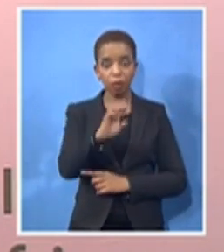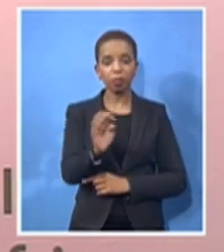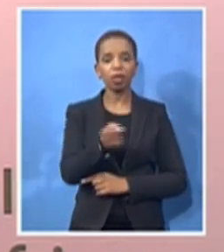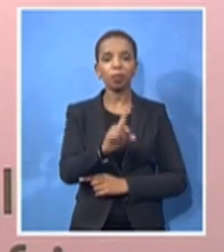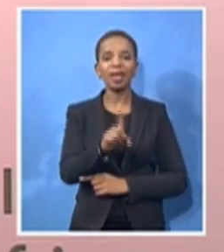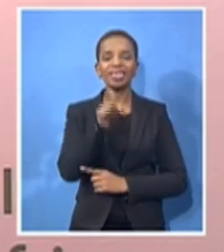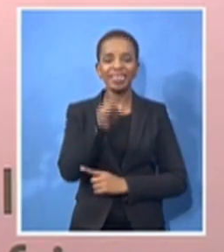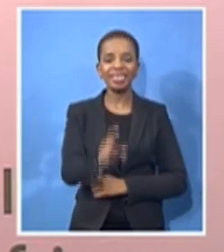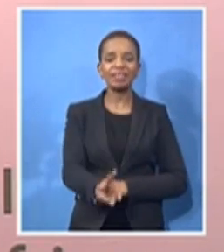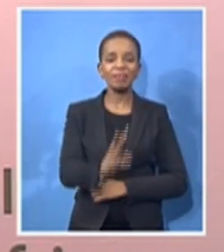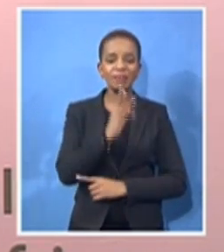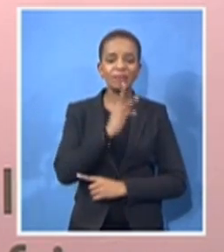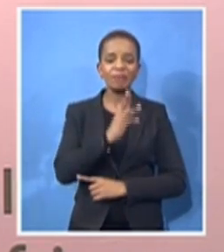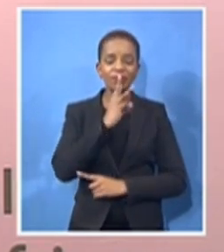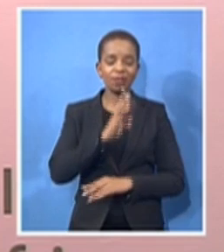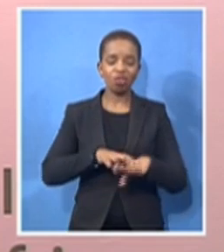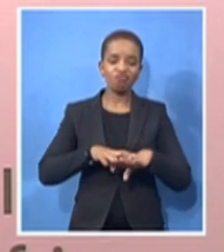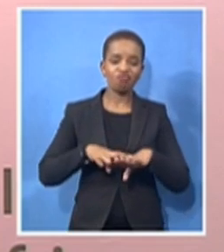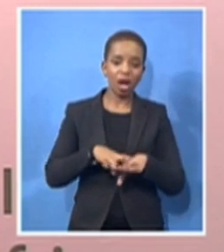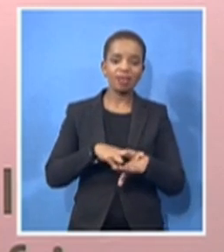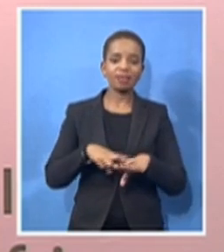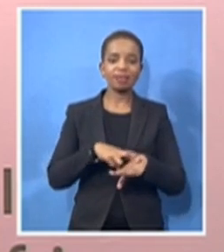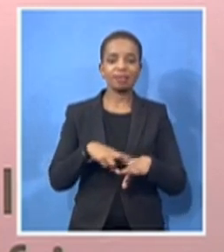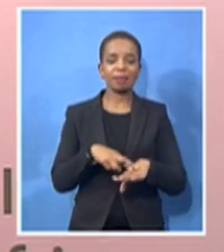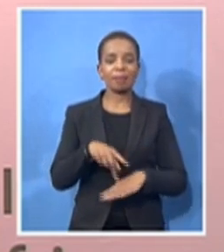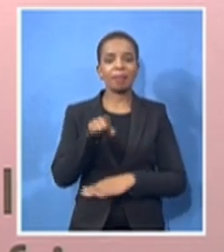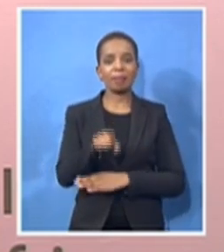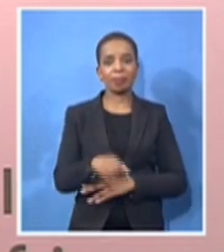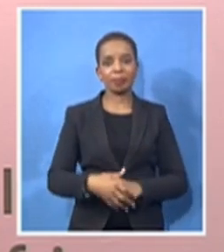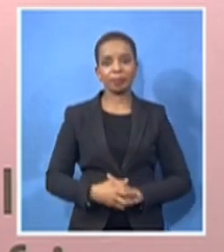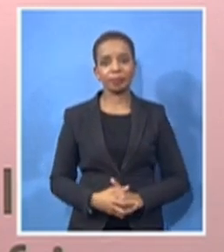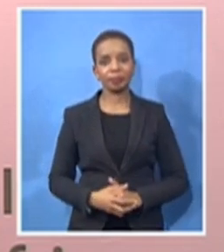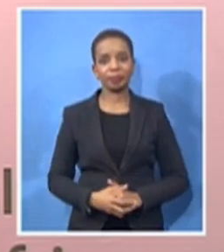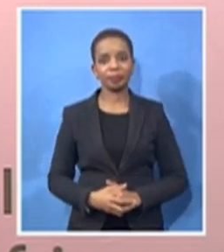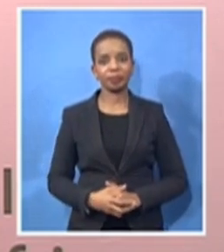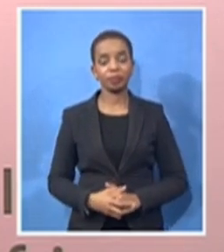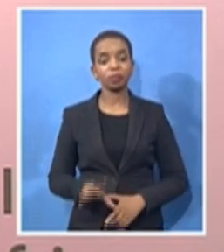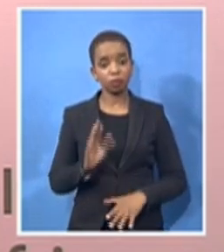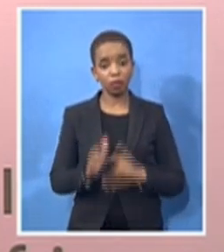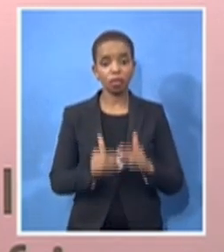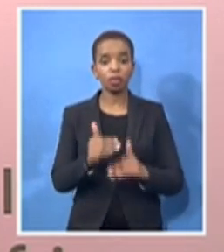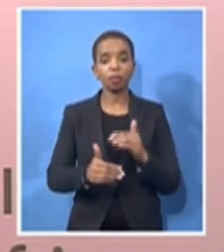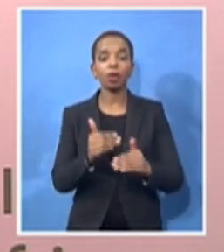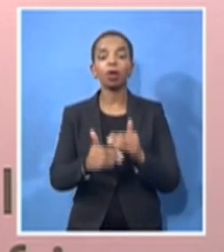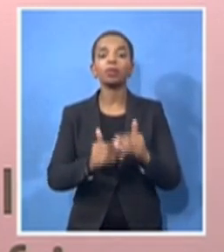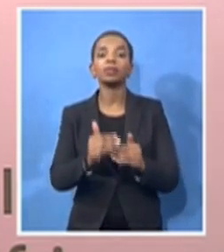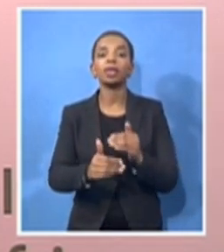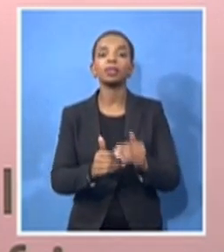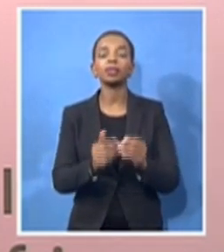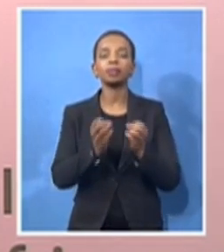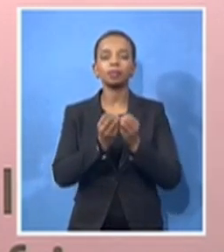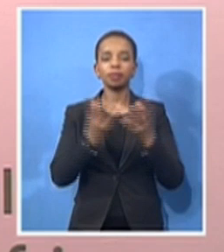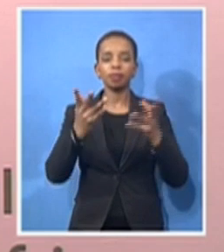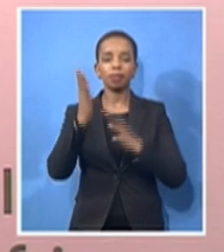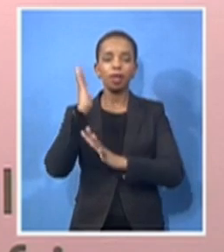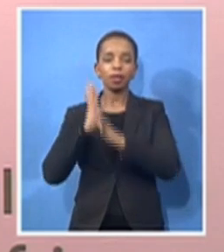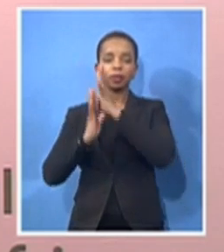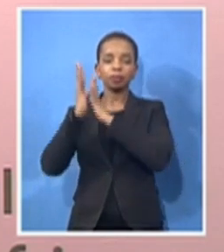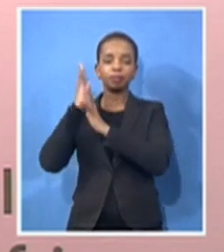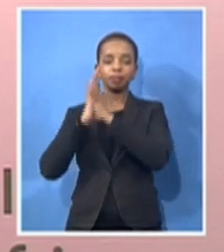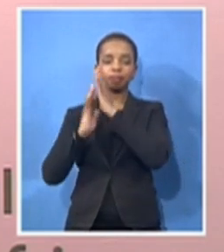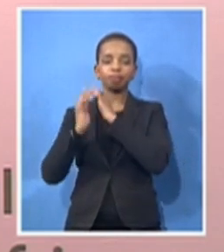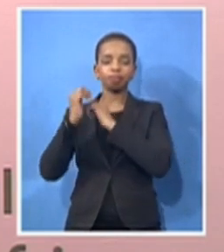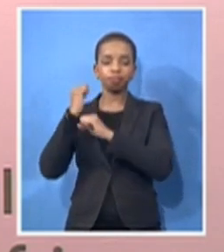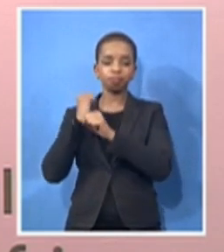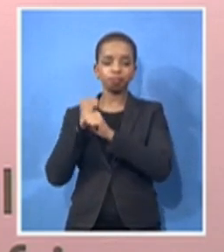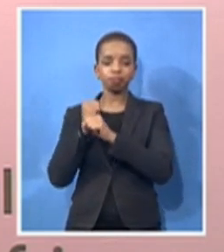process, it raises the sores of the many years of the brutalization of the black people over